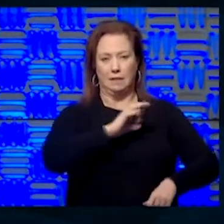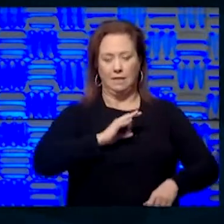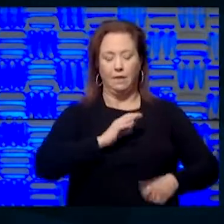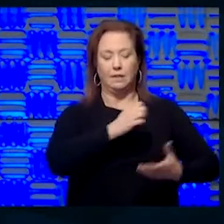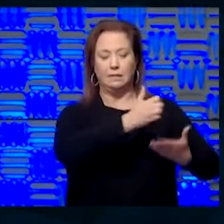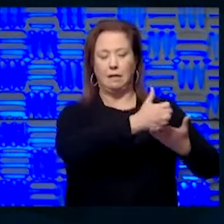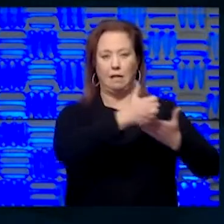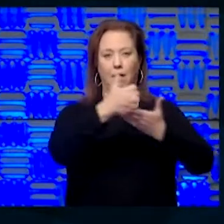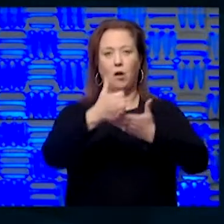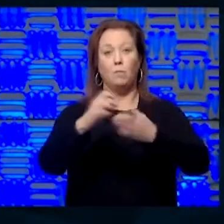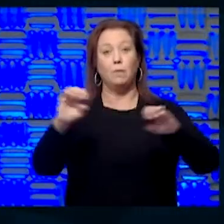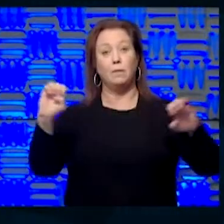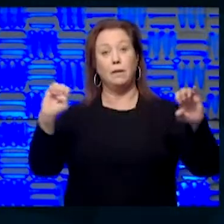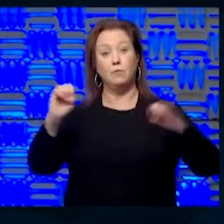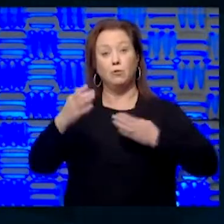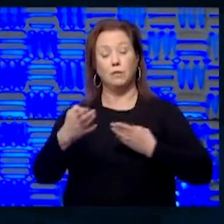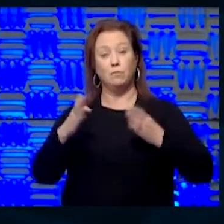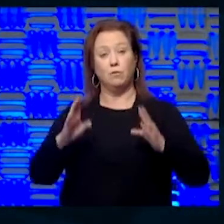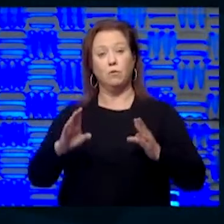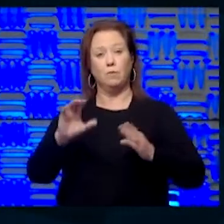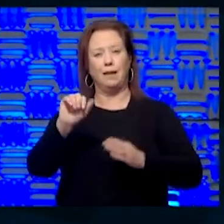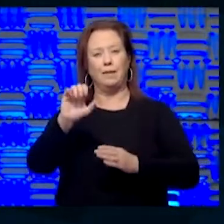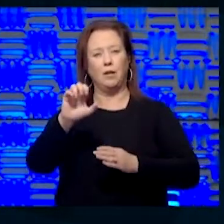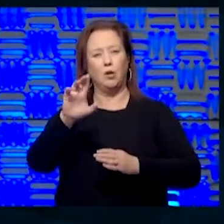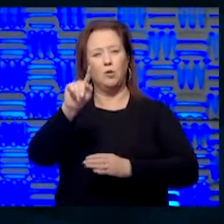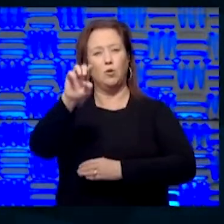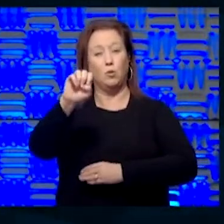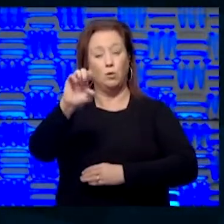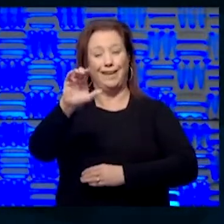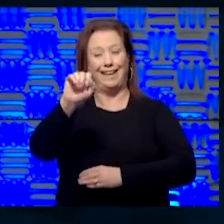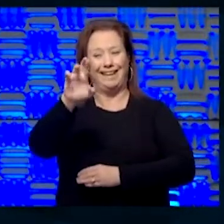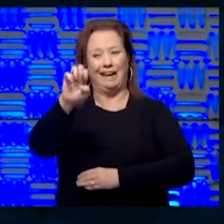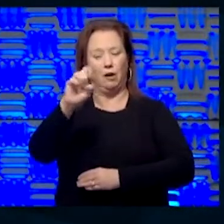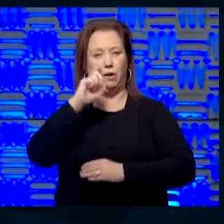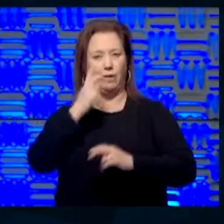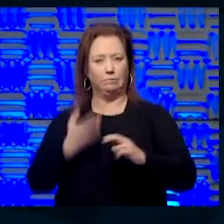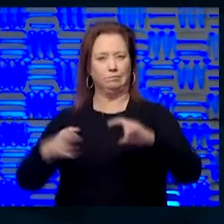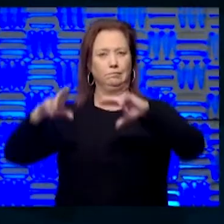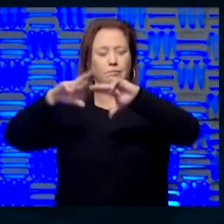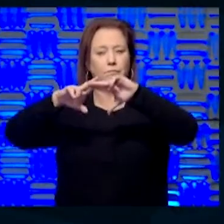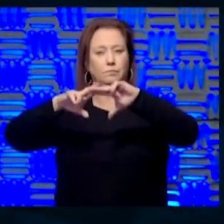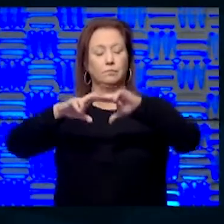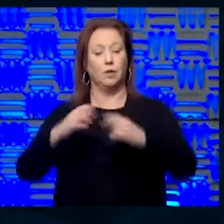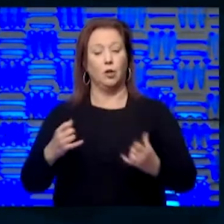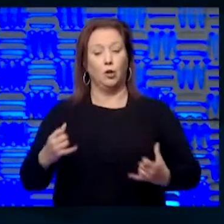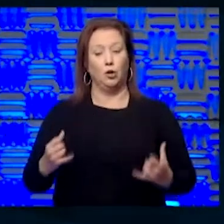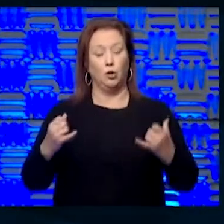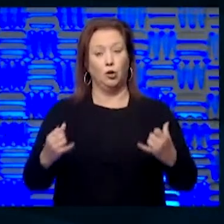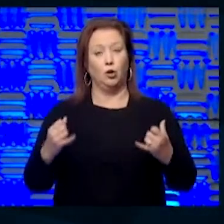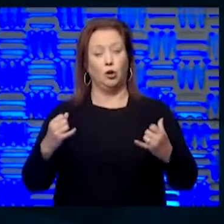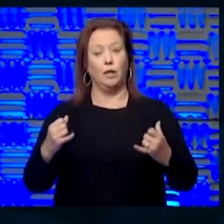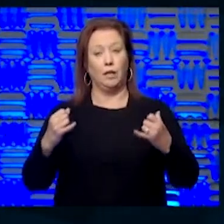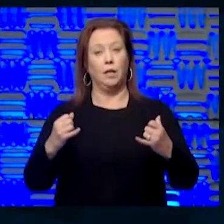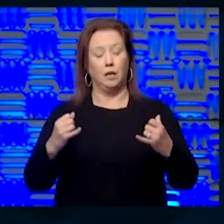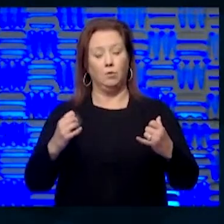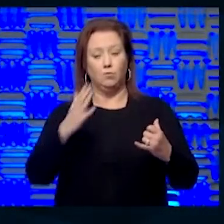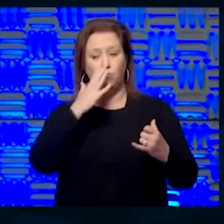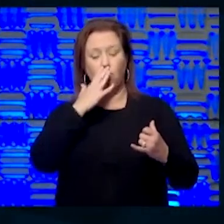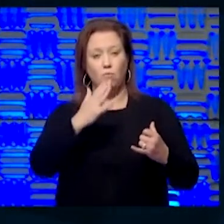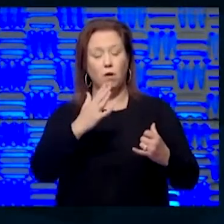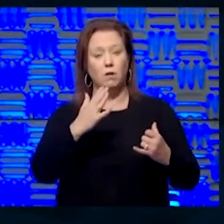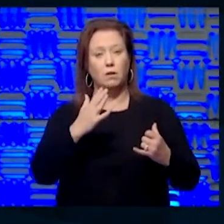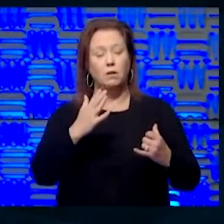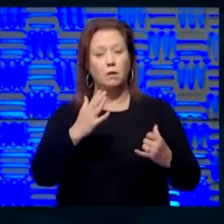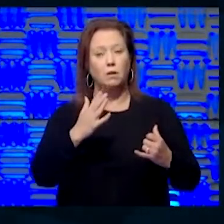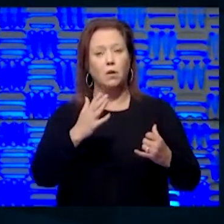to help with the emergency room and the acute care floor should that ramp up. Currently, we are doing very well. We